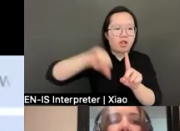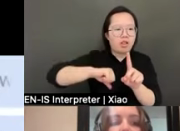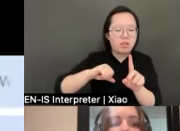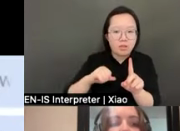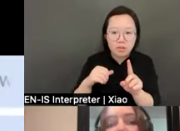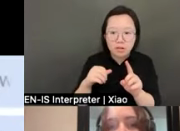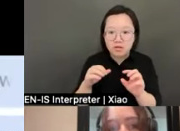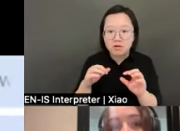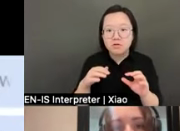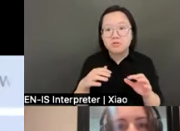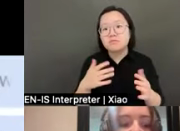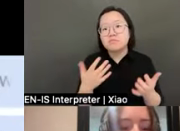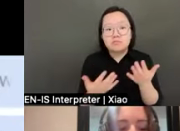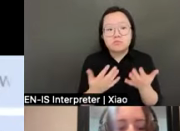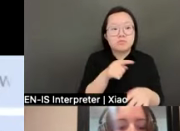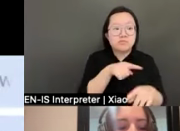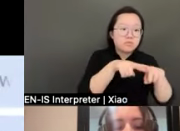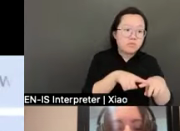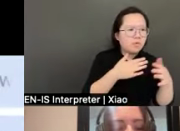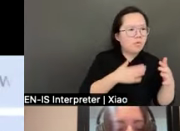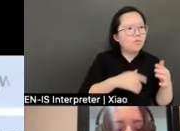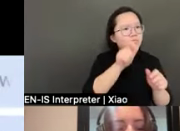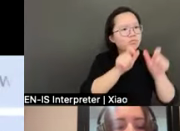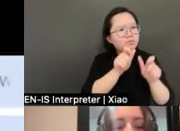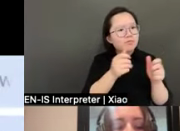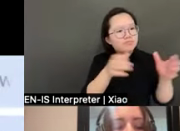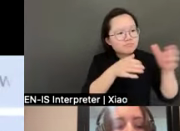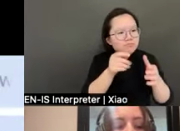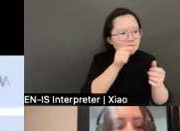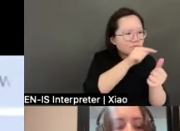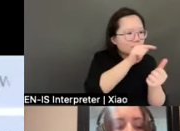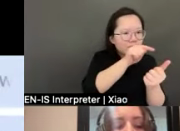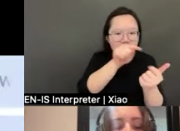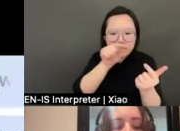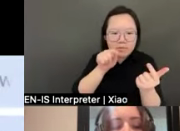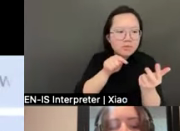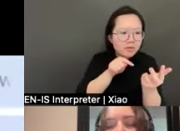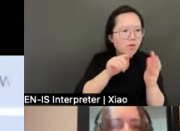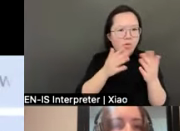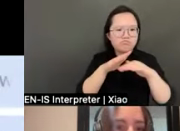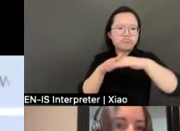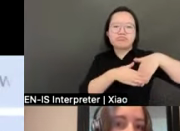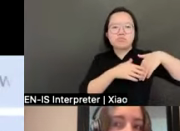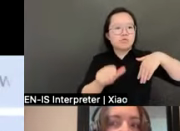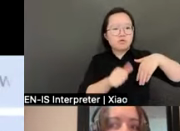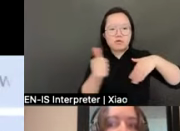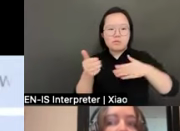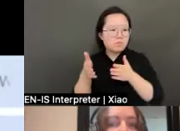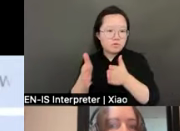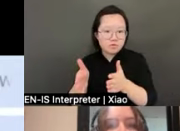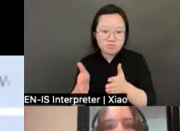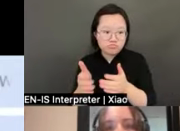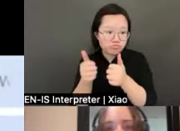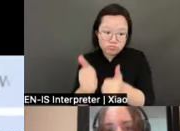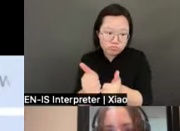come. People might also cancel last minute, depending on the context. You can also choose another indicator that you